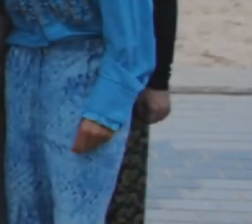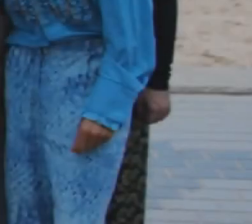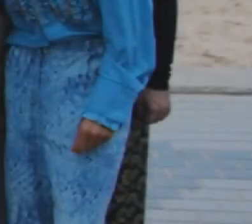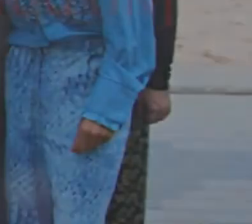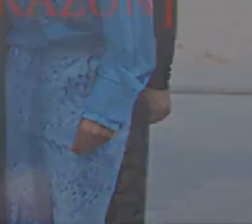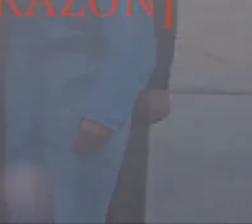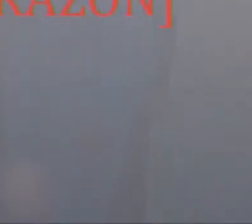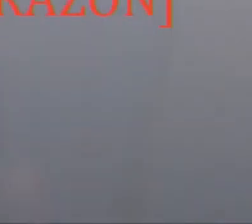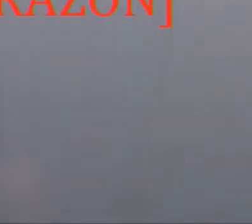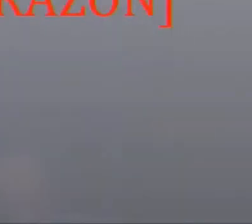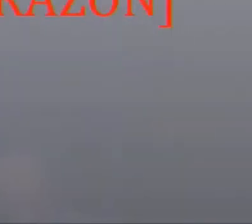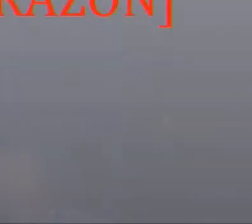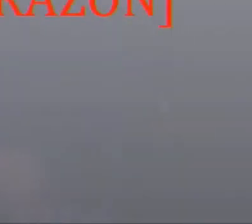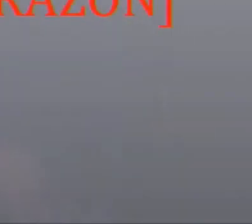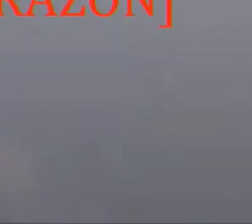perfect tonight.